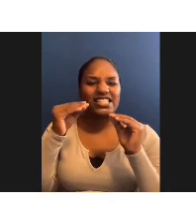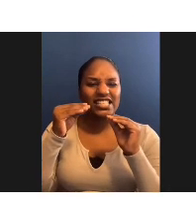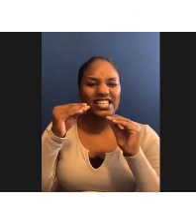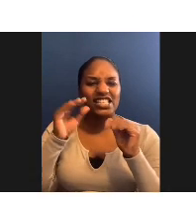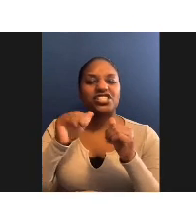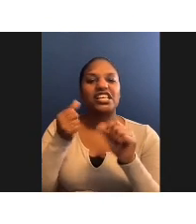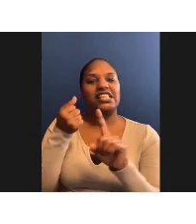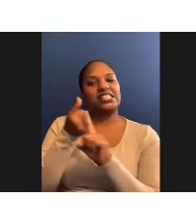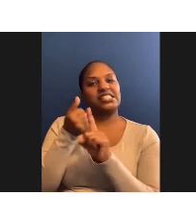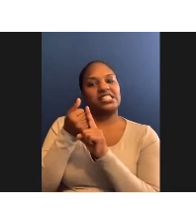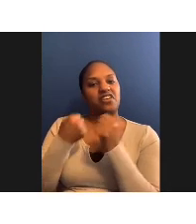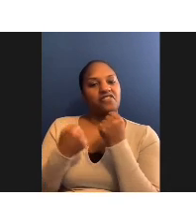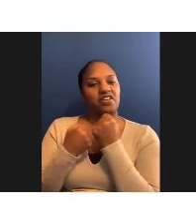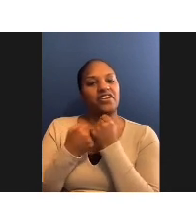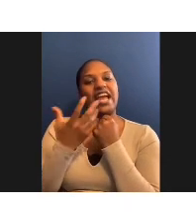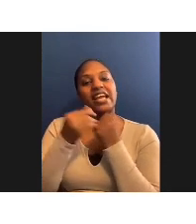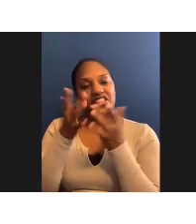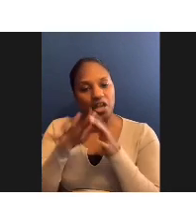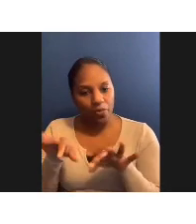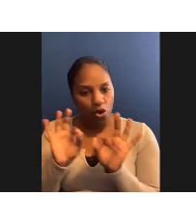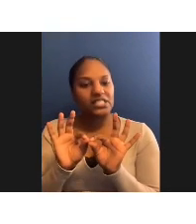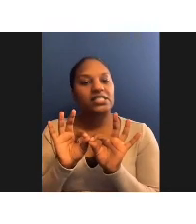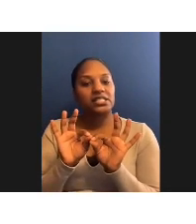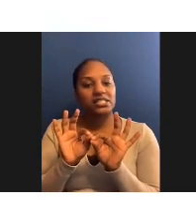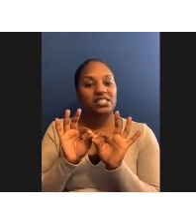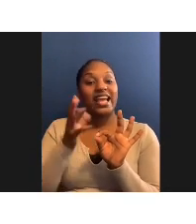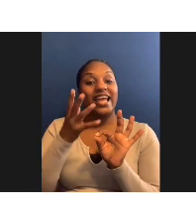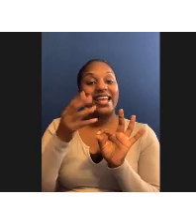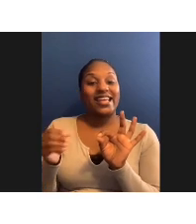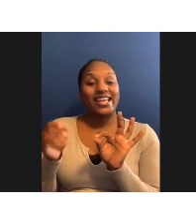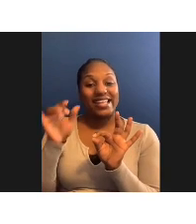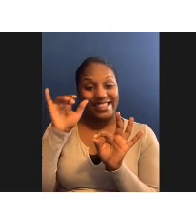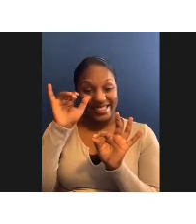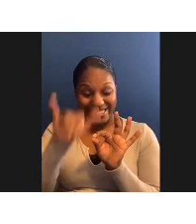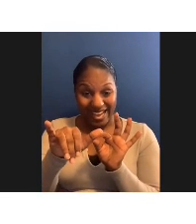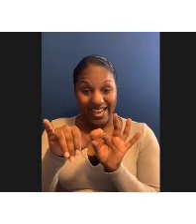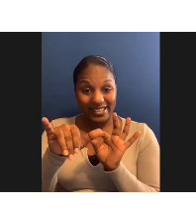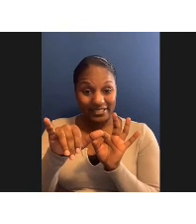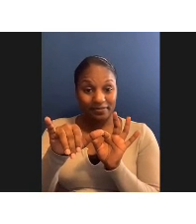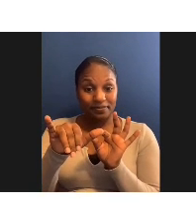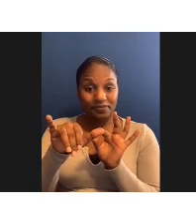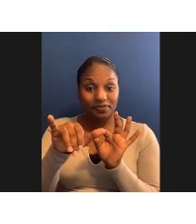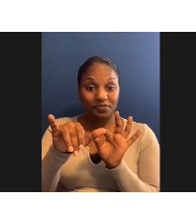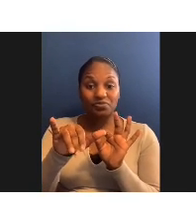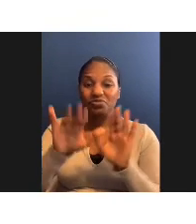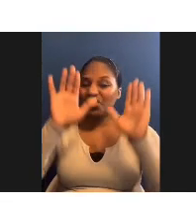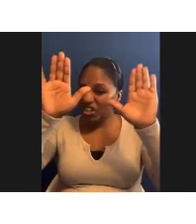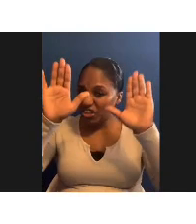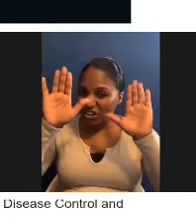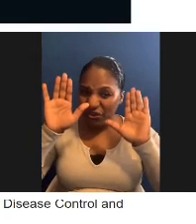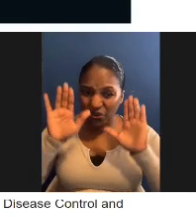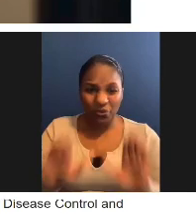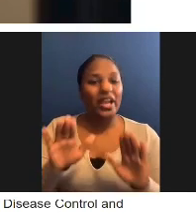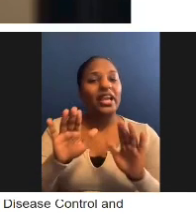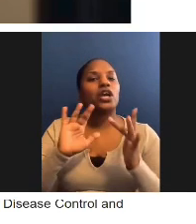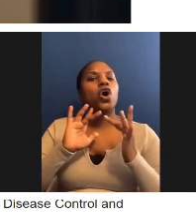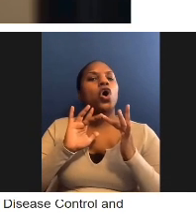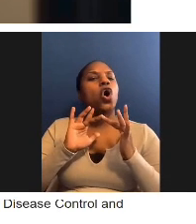self-advocacy and the importance of it. This is a great